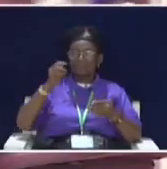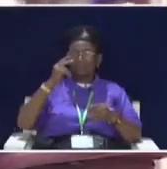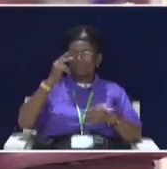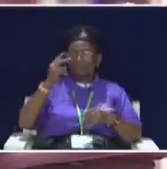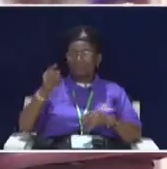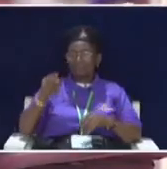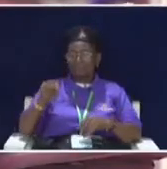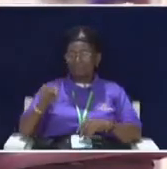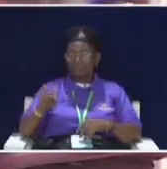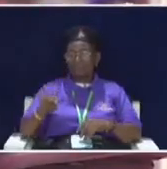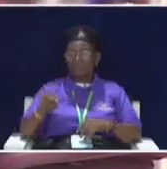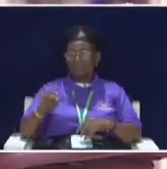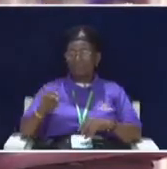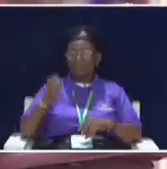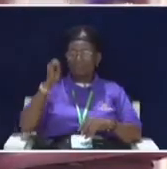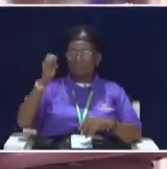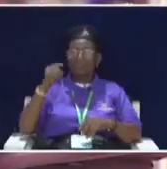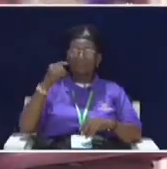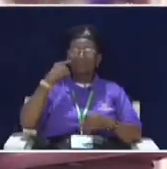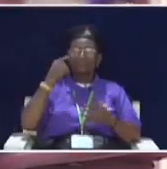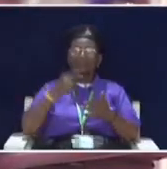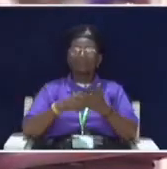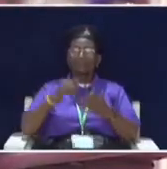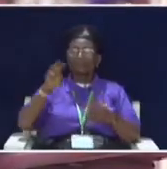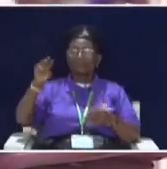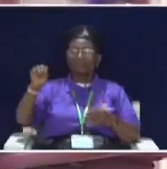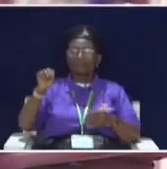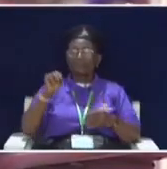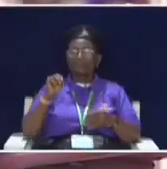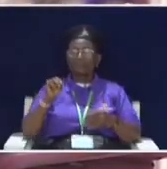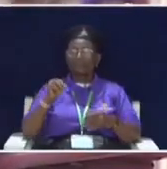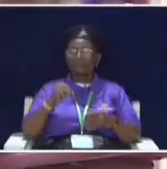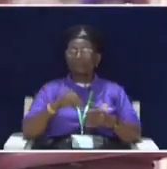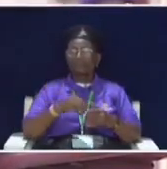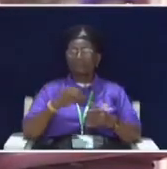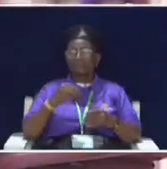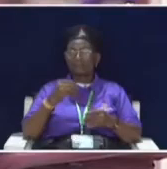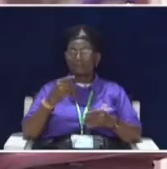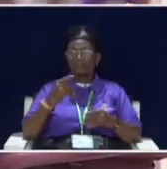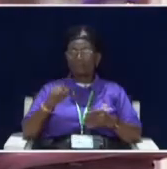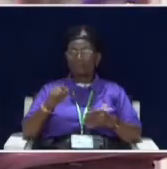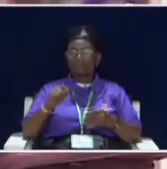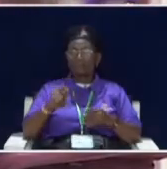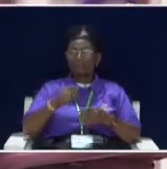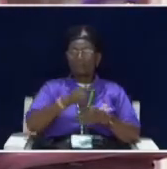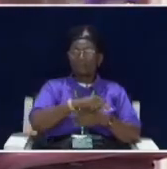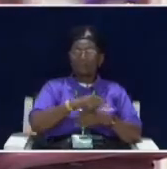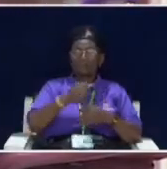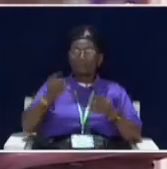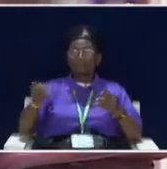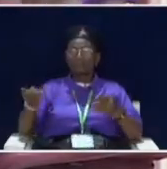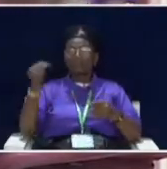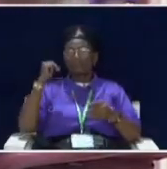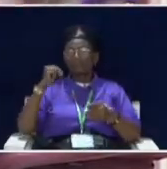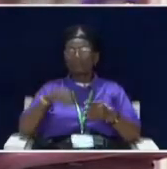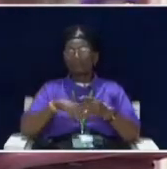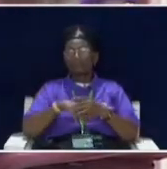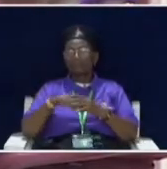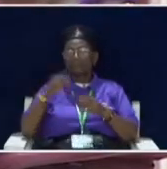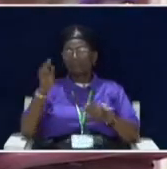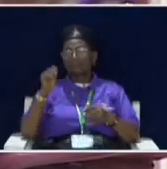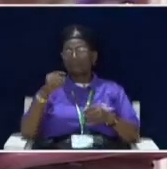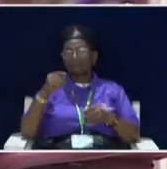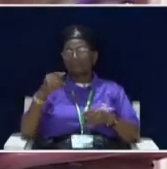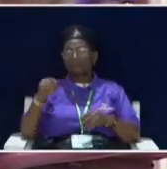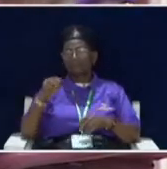He noticed him. O kiyesi. Before the day was out, ki ojo na o to koja, that man